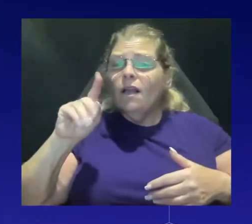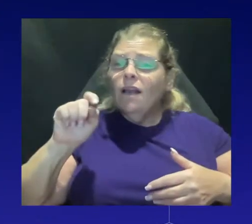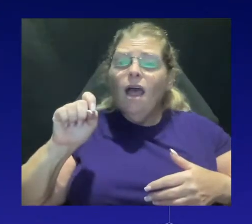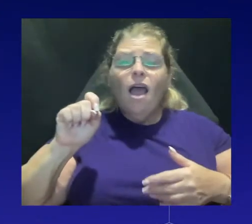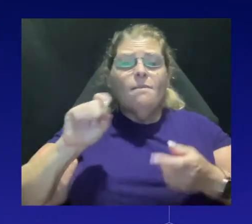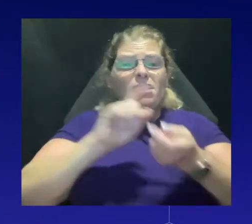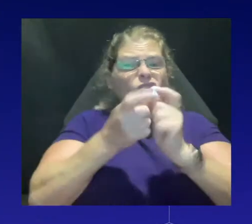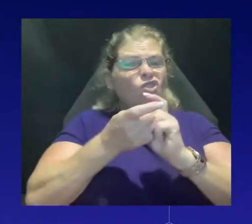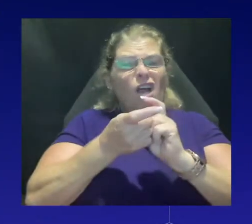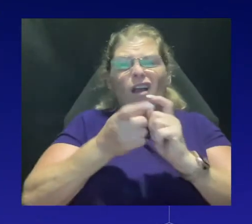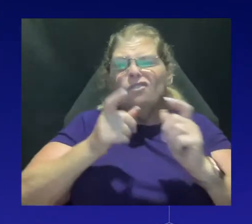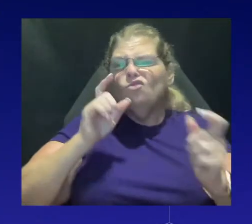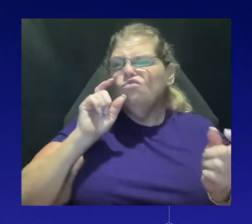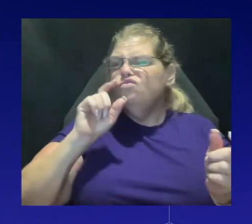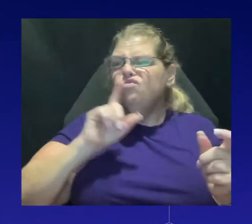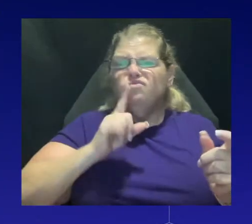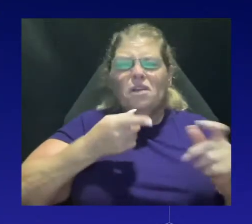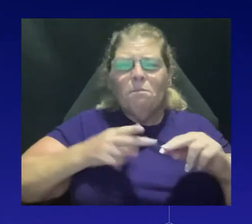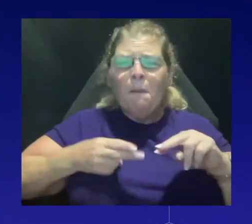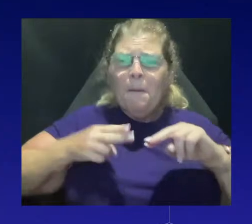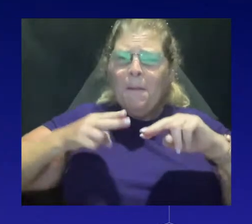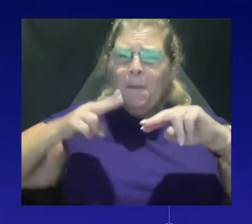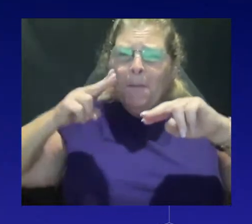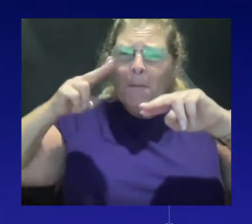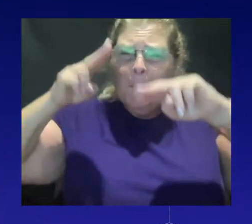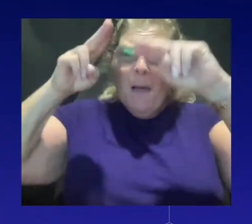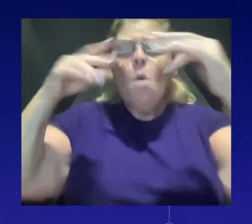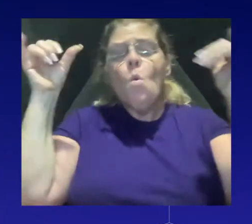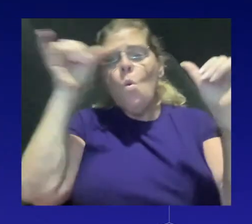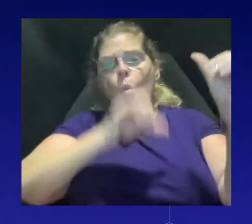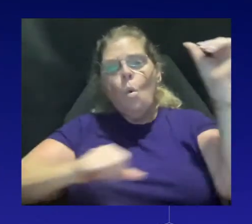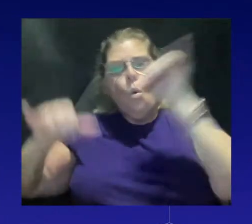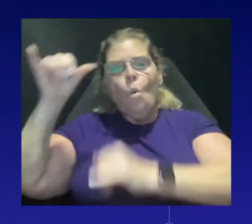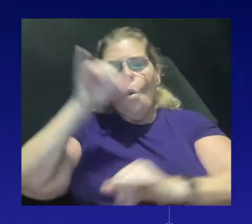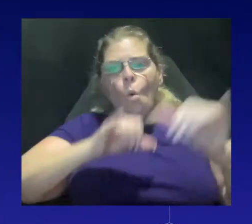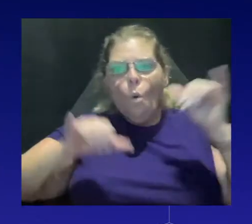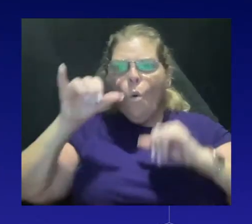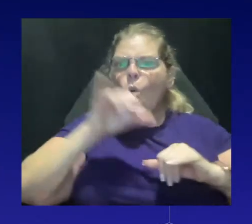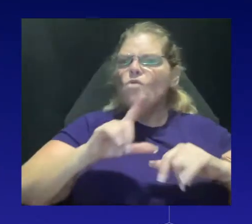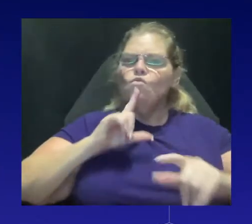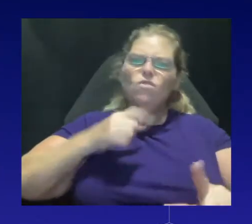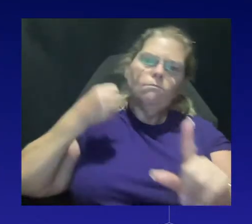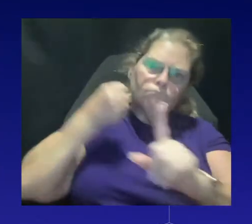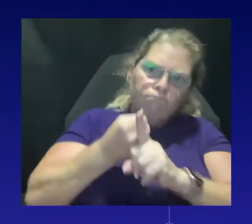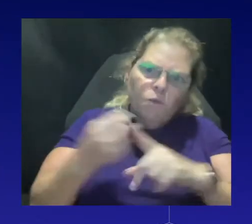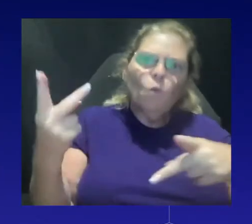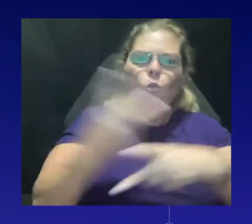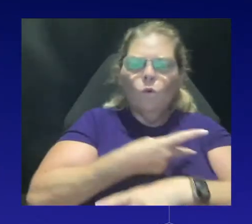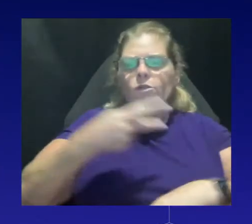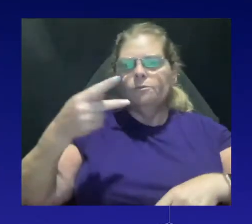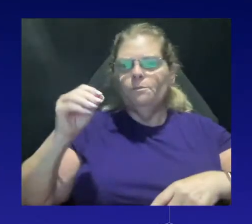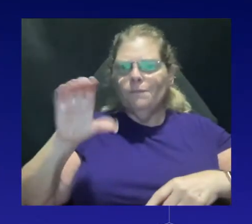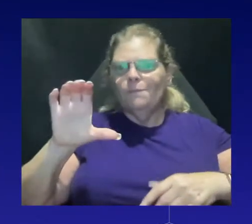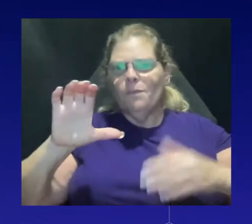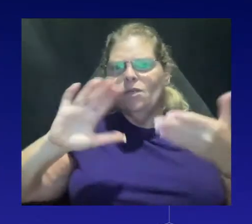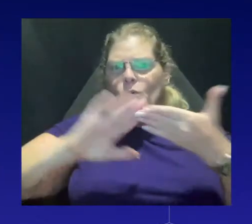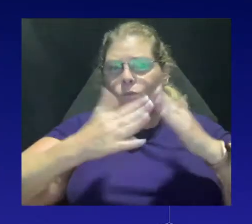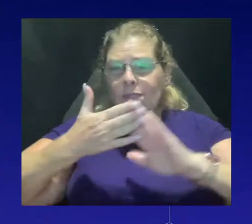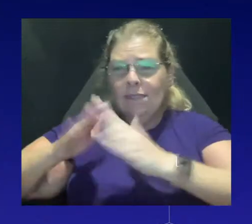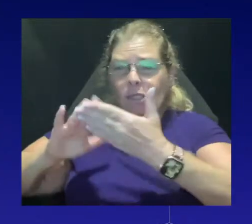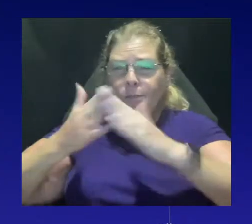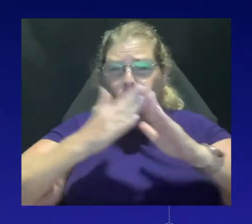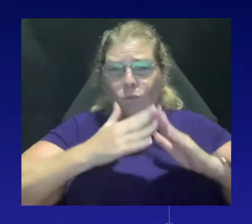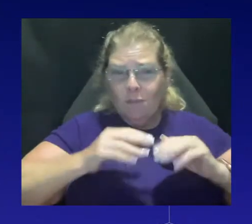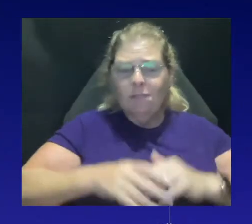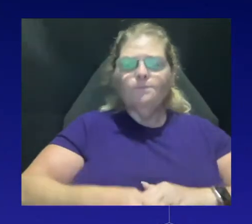we know, it also disproportionately adds in communities of color. And so I think when we